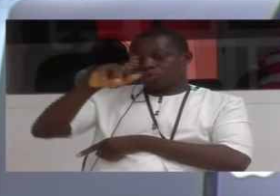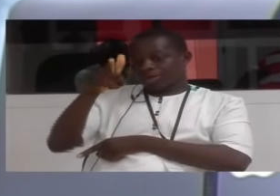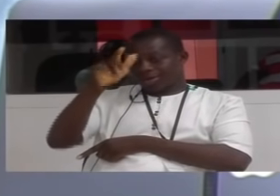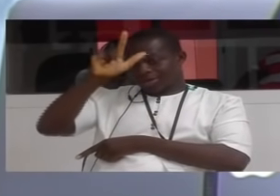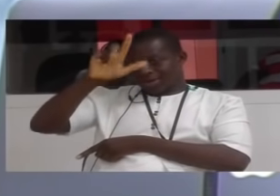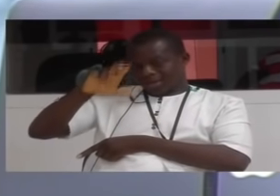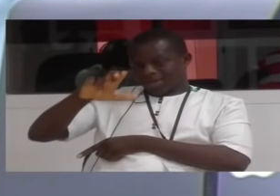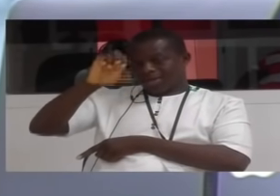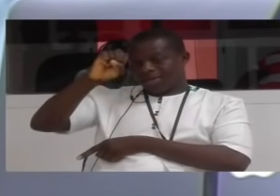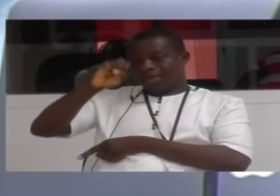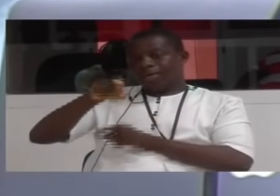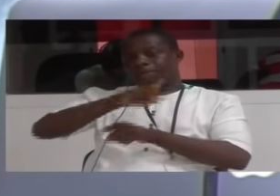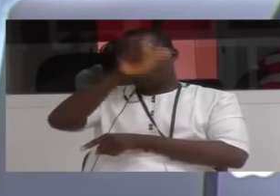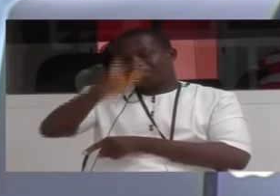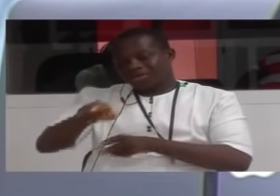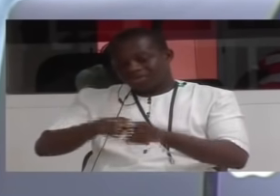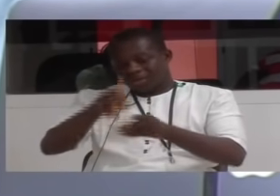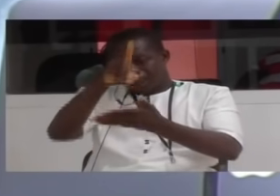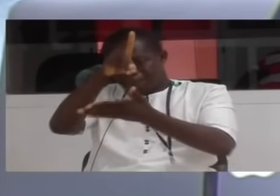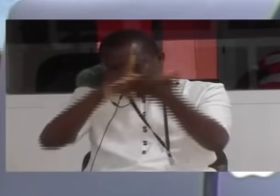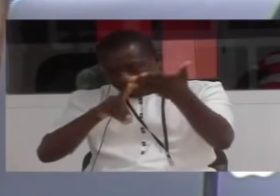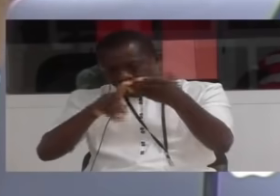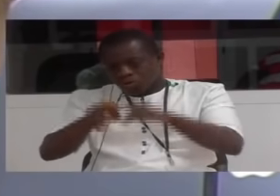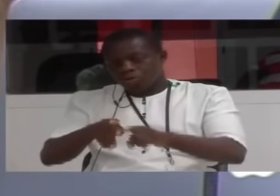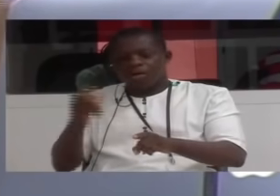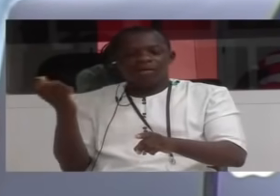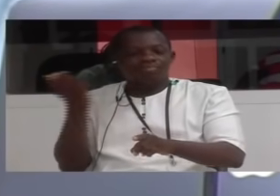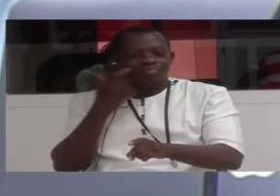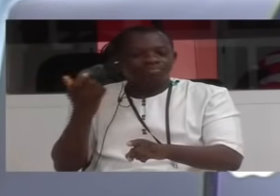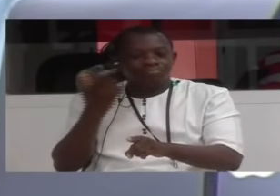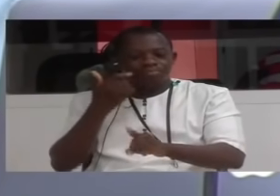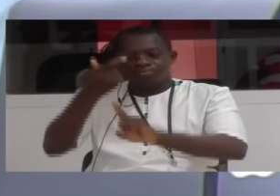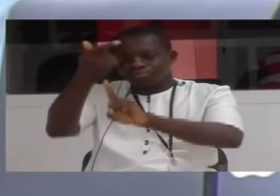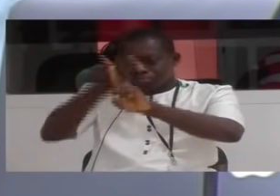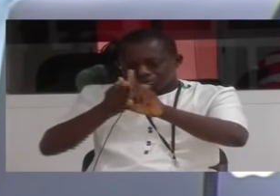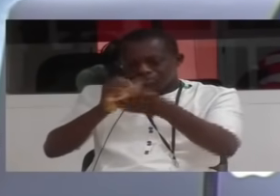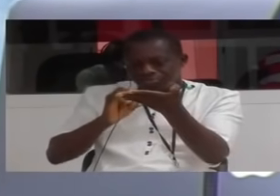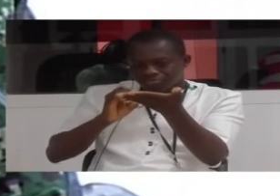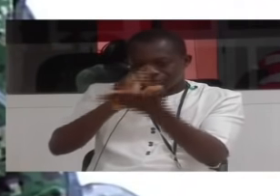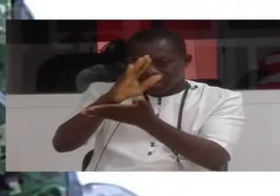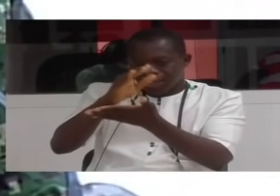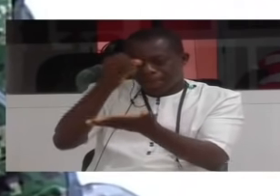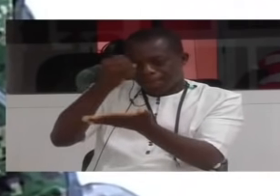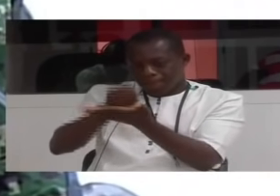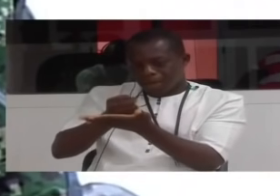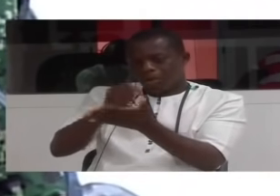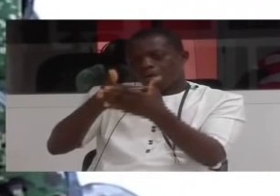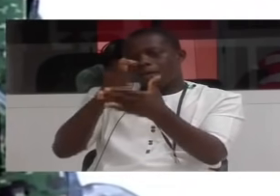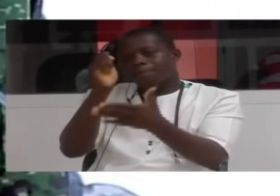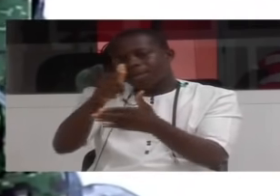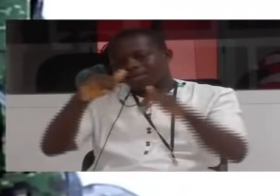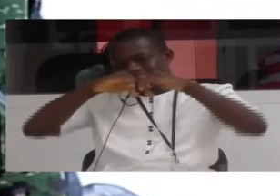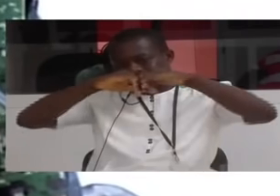was it part of your regular salary that would go to the bank, or was it paid different, separately? It was